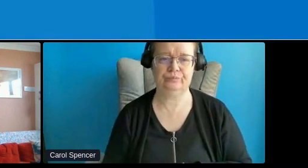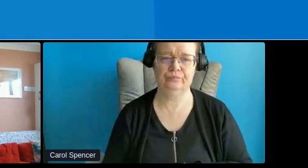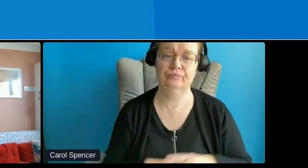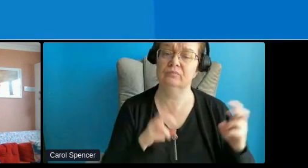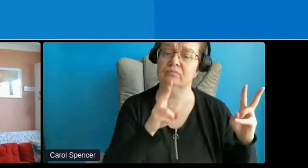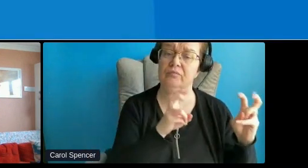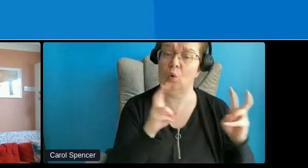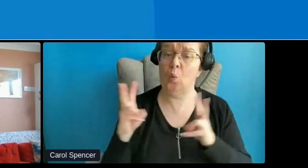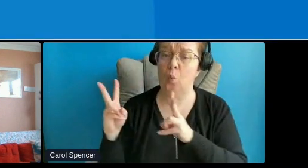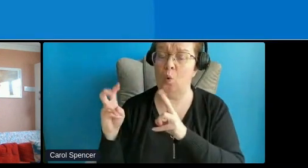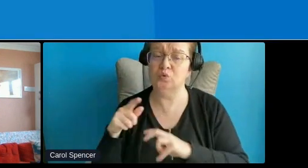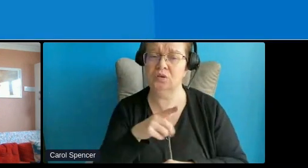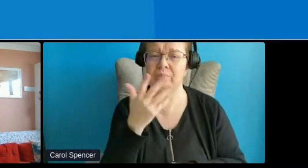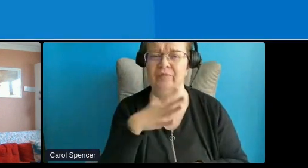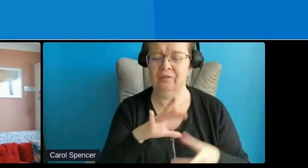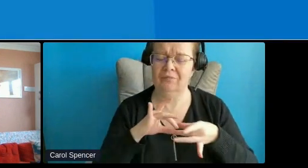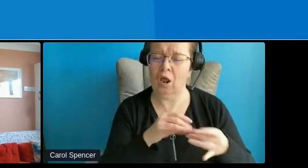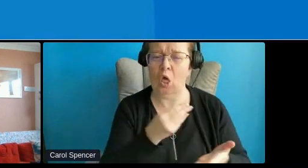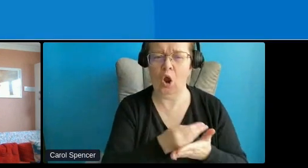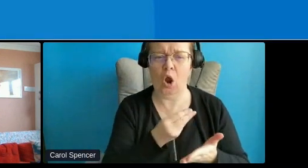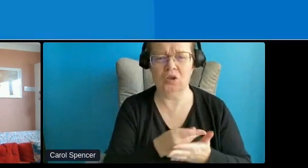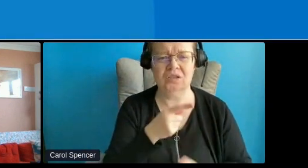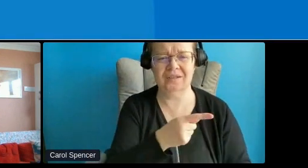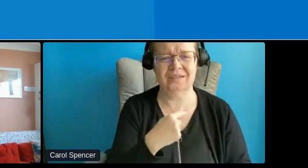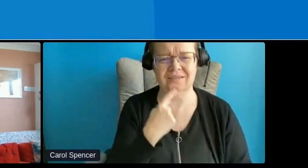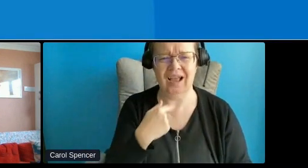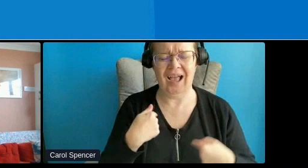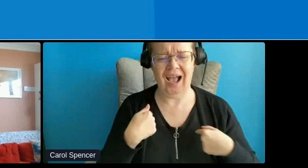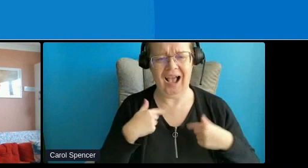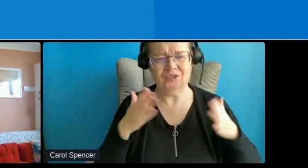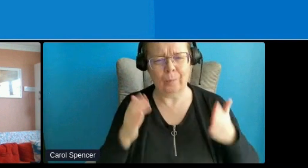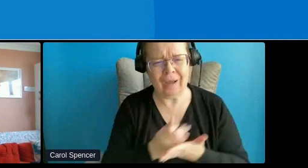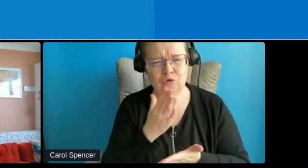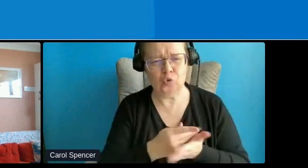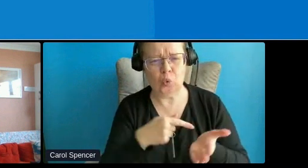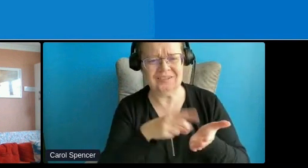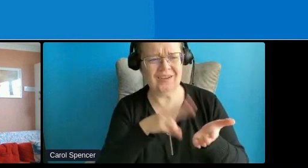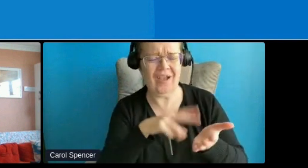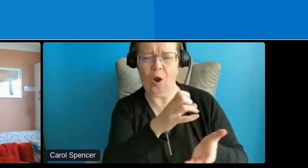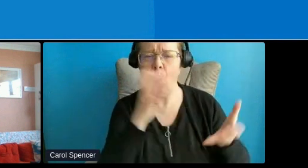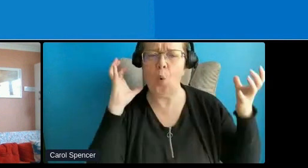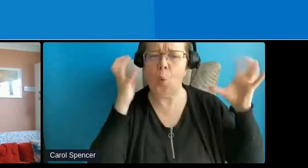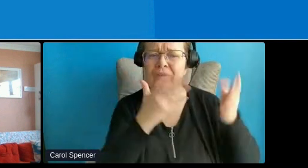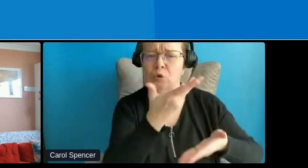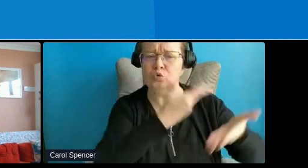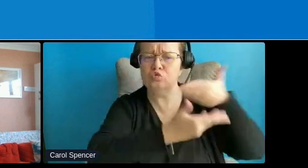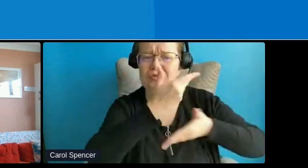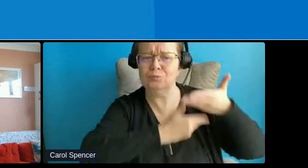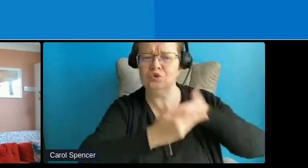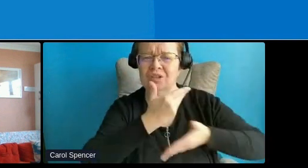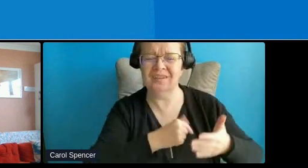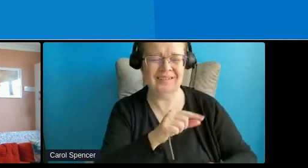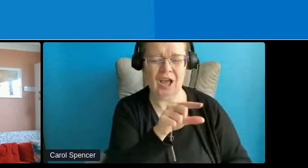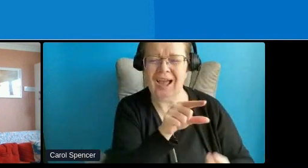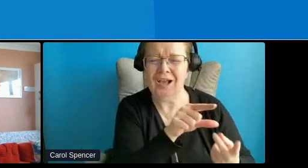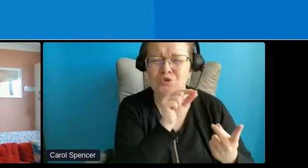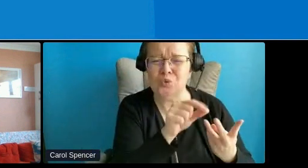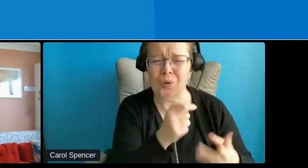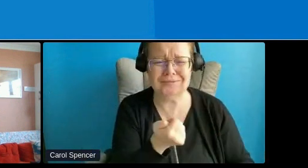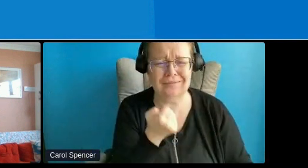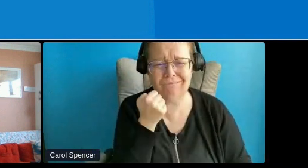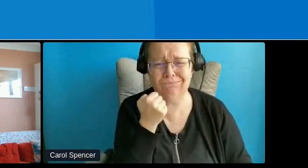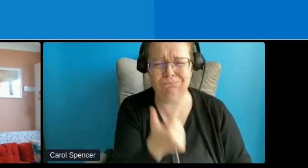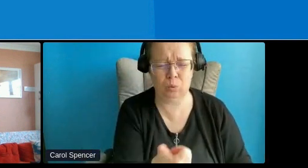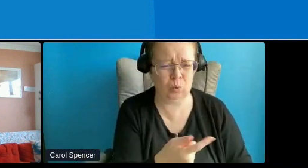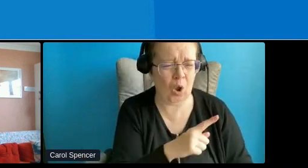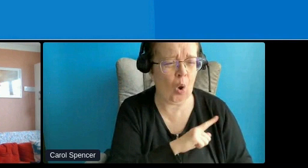And again, we've got some more quotes around that cost element. I had to make sure that the TV had audio description on it, but there was very little choice and